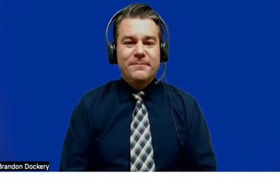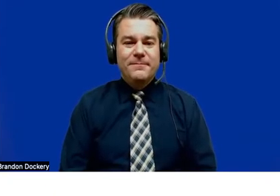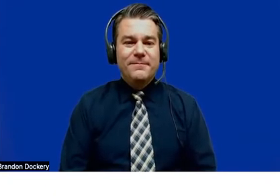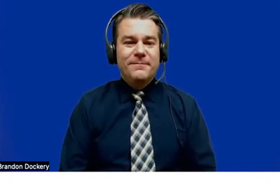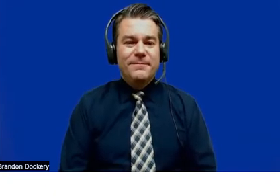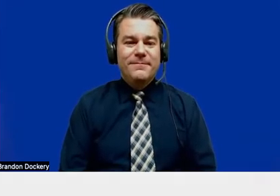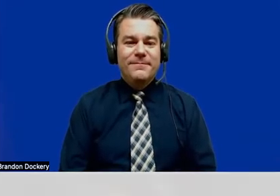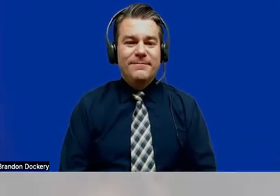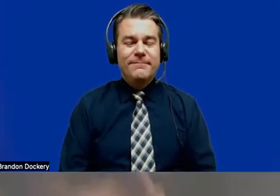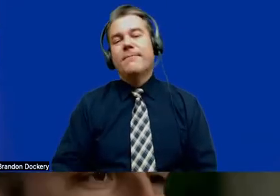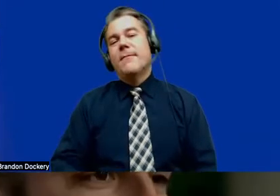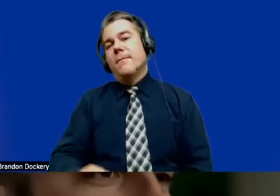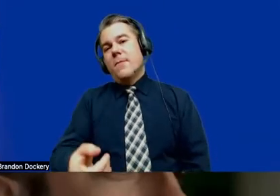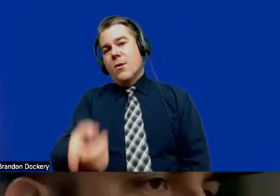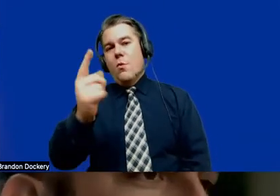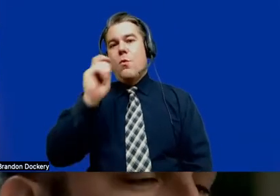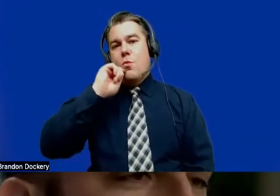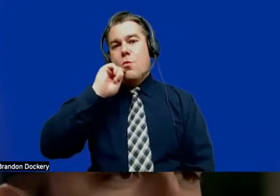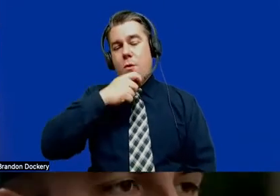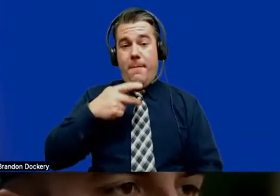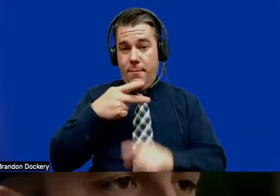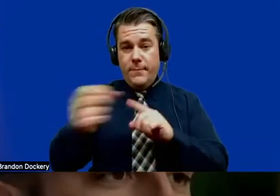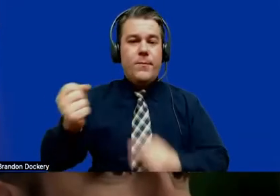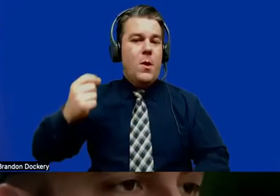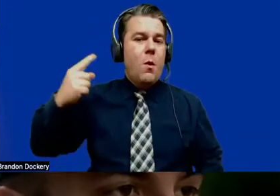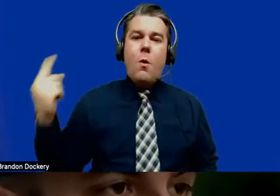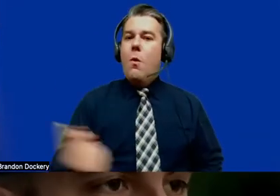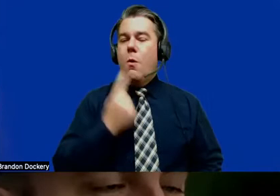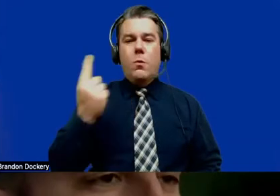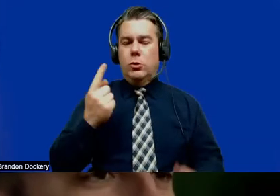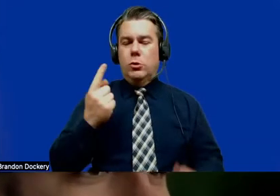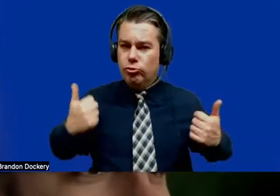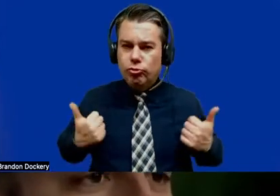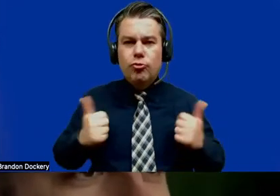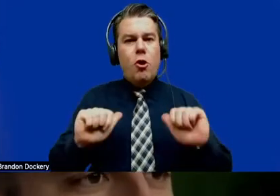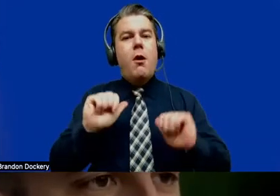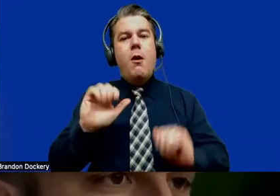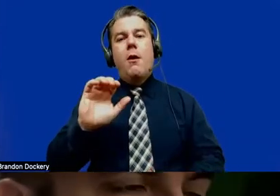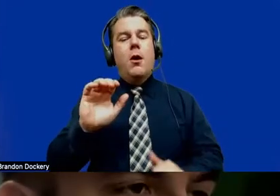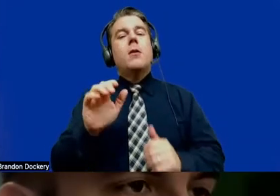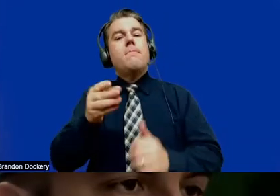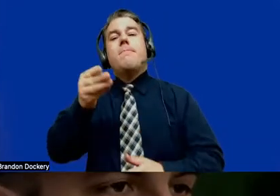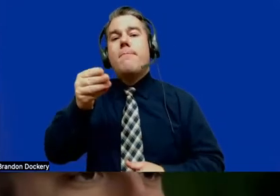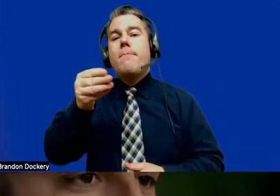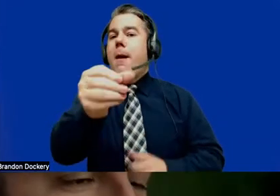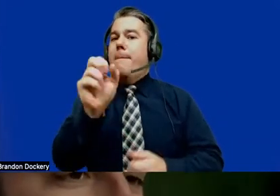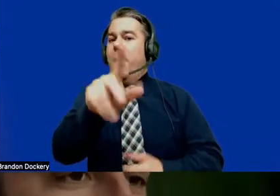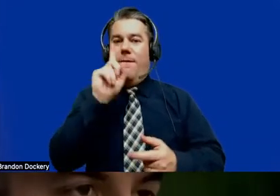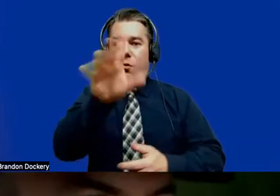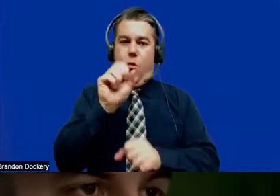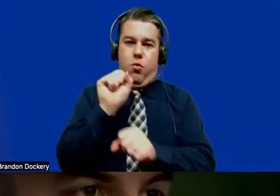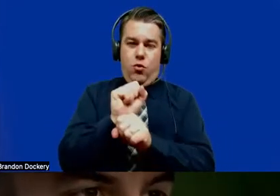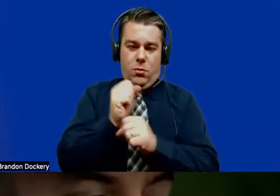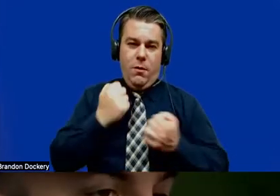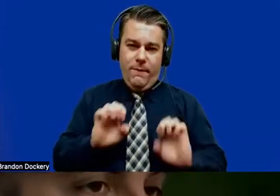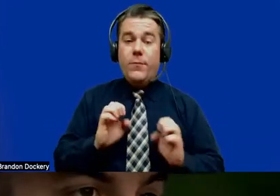One of the cool things about Plexus is they're always looking for ways to compensate us for the work that we put in. As of right now,